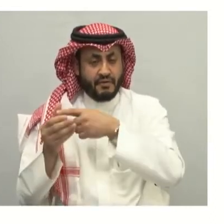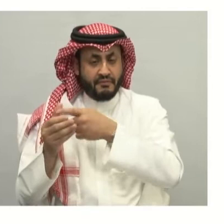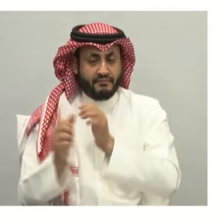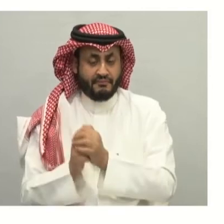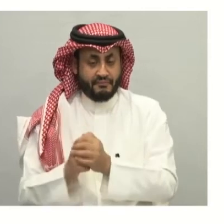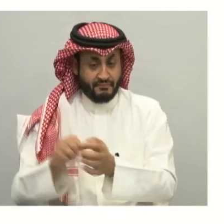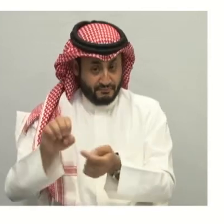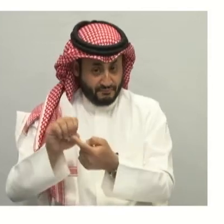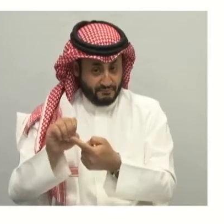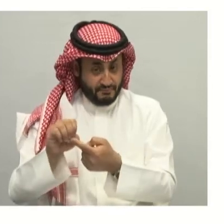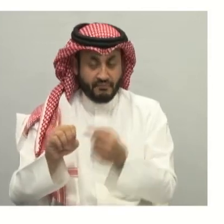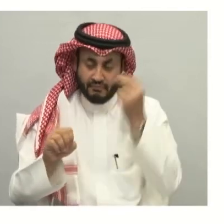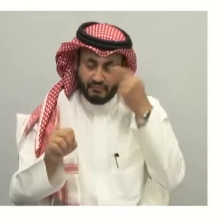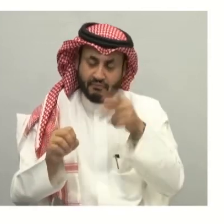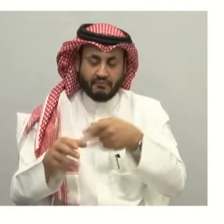Maid,